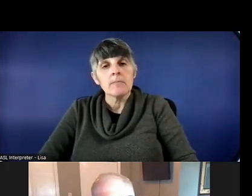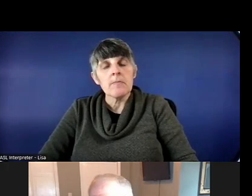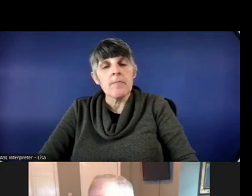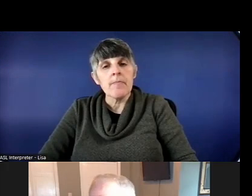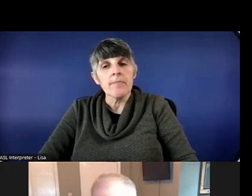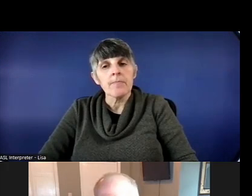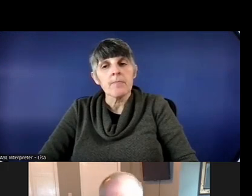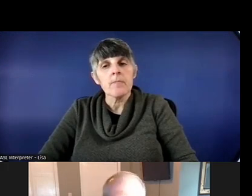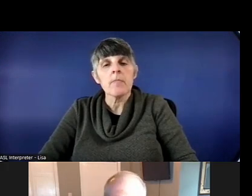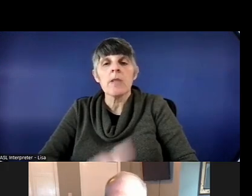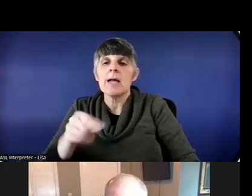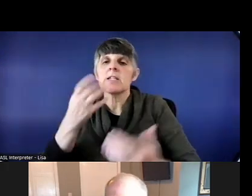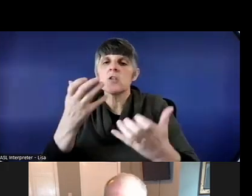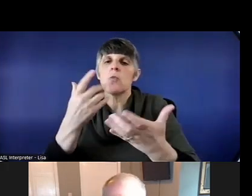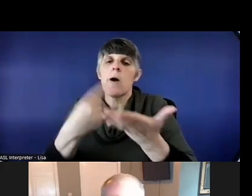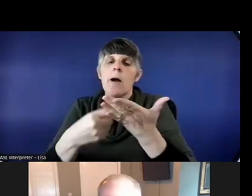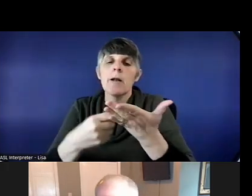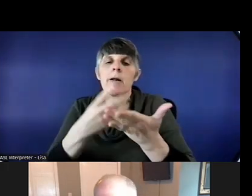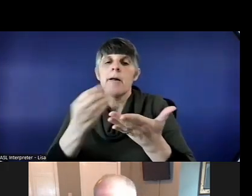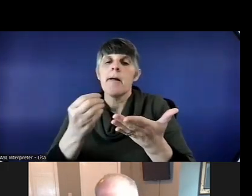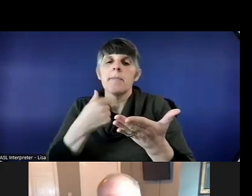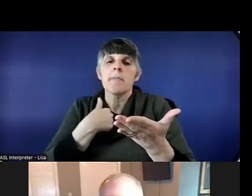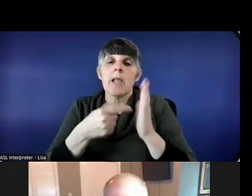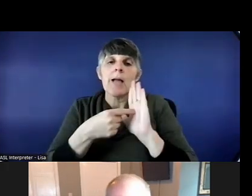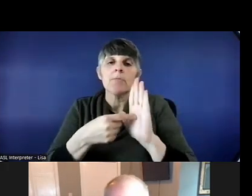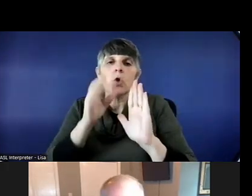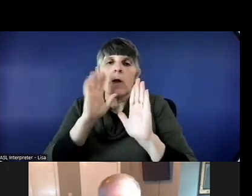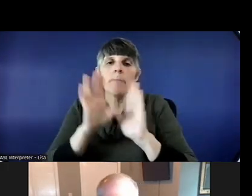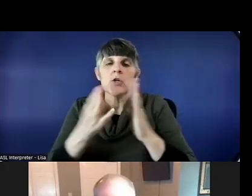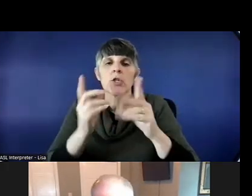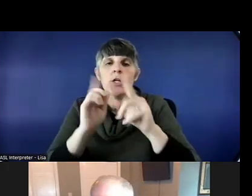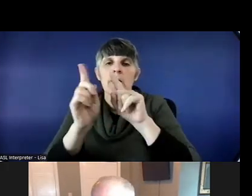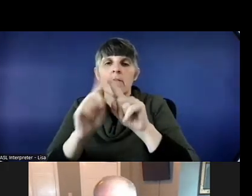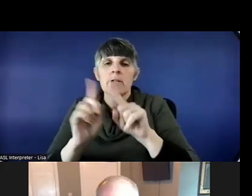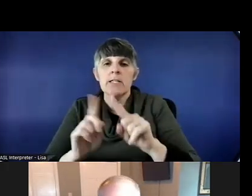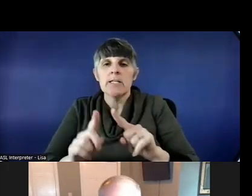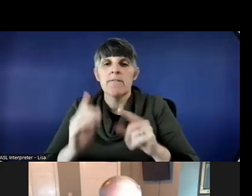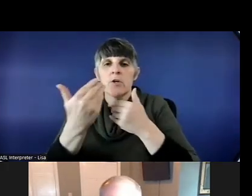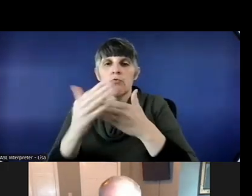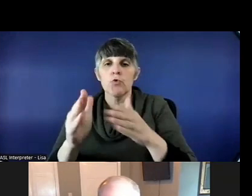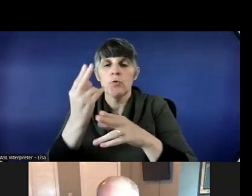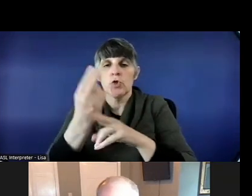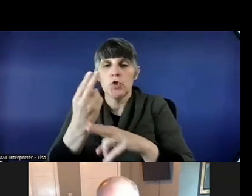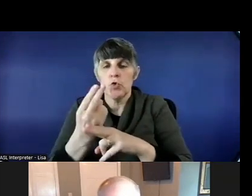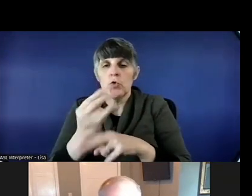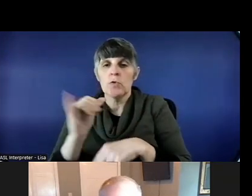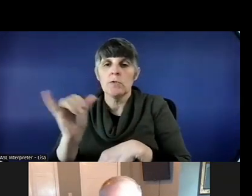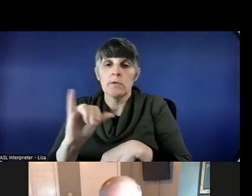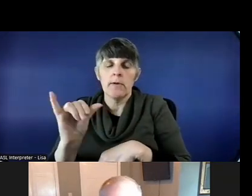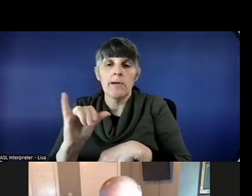And I just want to kind of talk, and I'm showing pictures here of different rooms used as